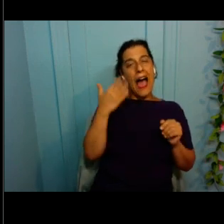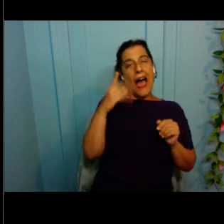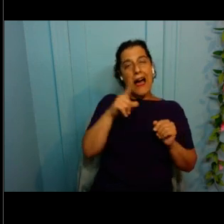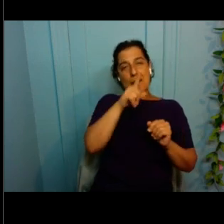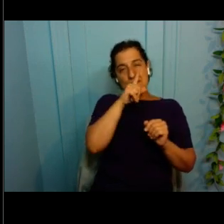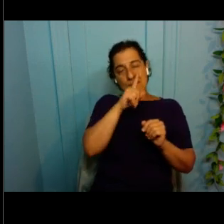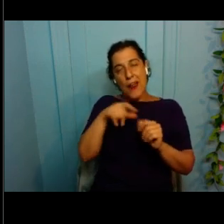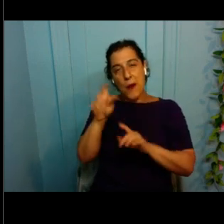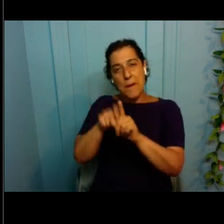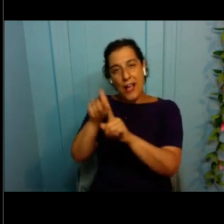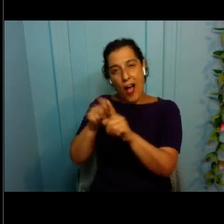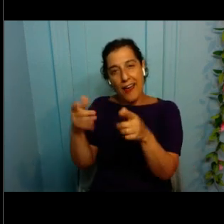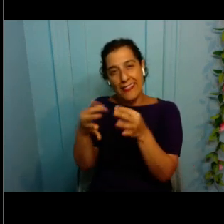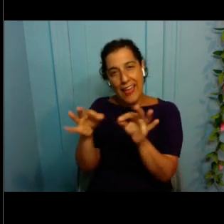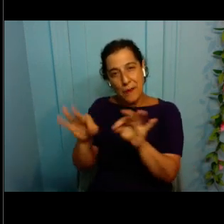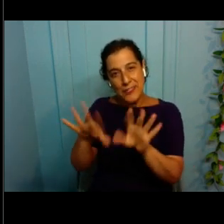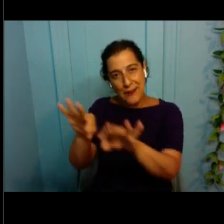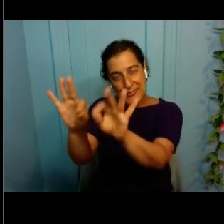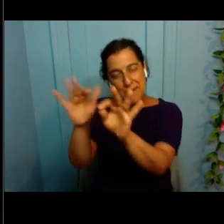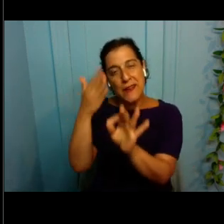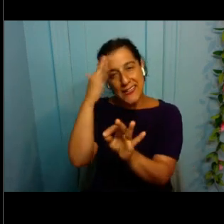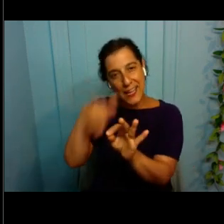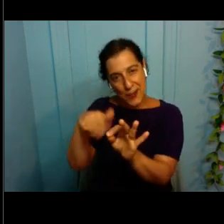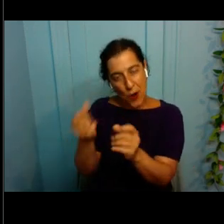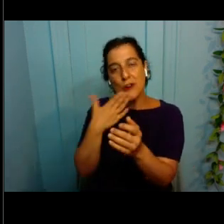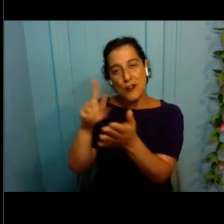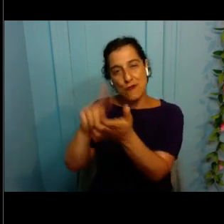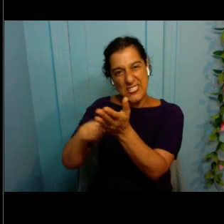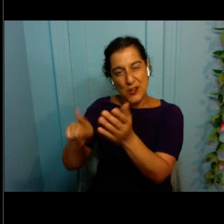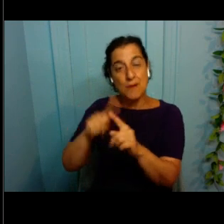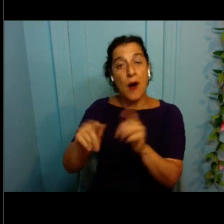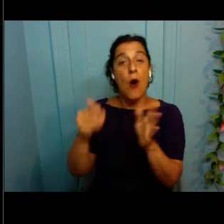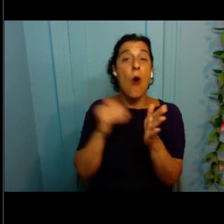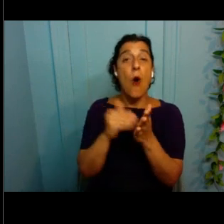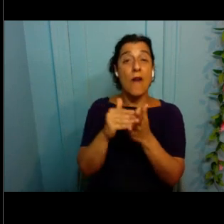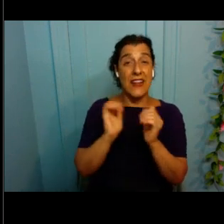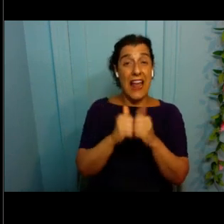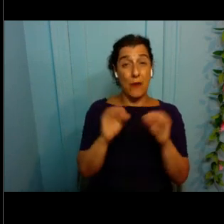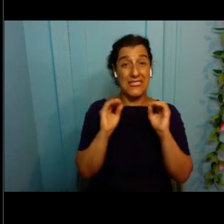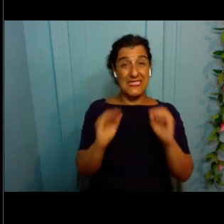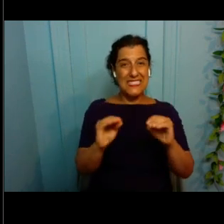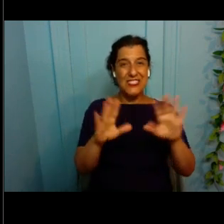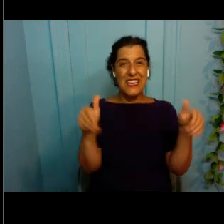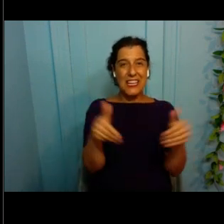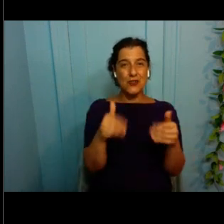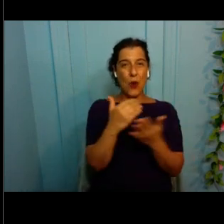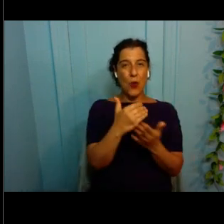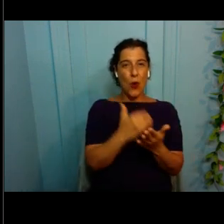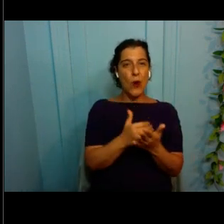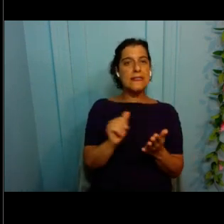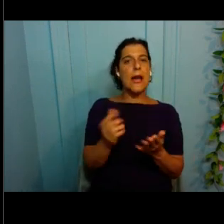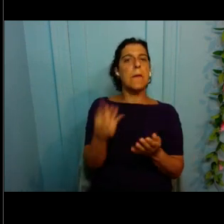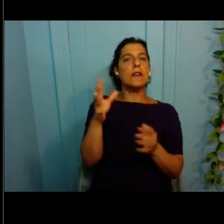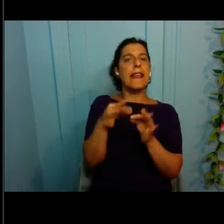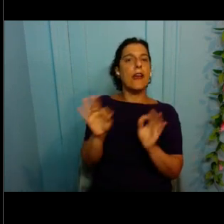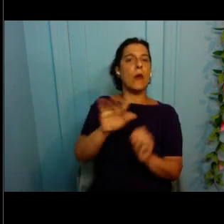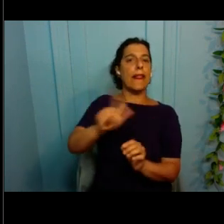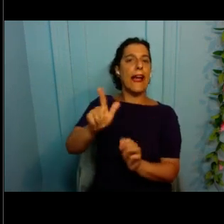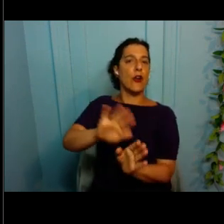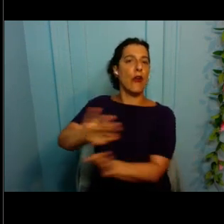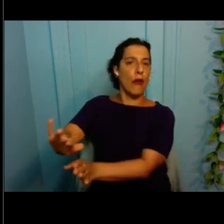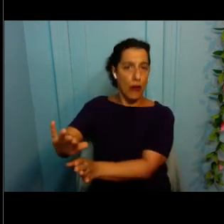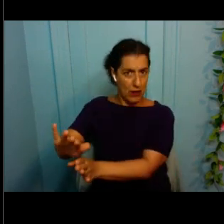great research on multilingual language acquisition, but a lot of times the way that it's taught in intro courses, it does get pushed aside.